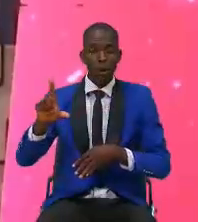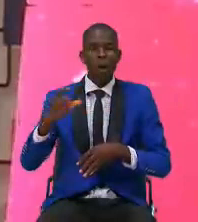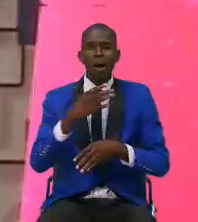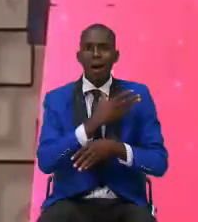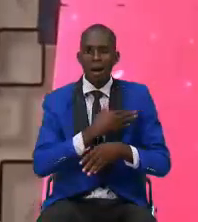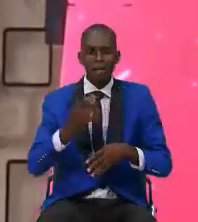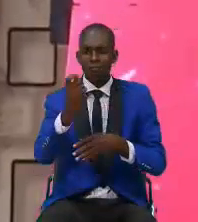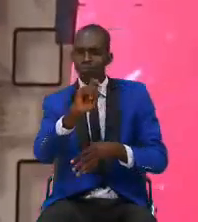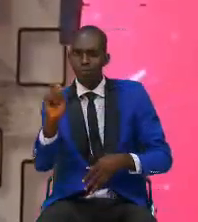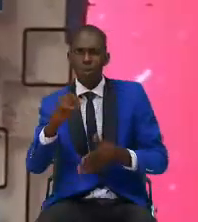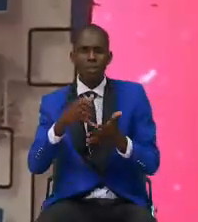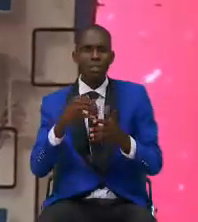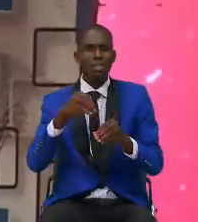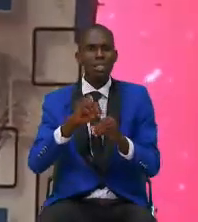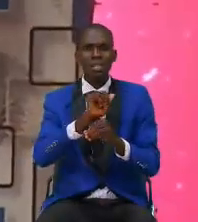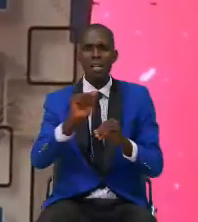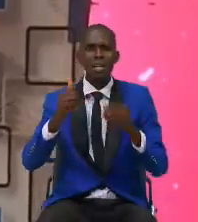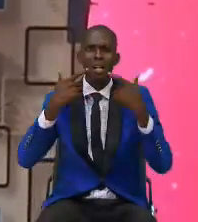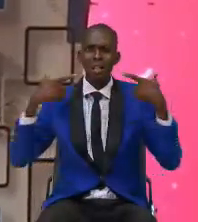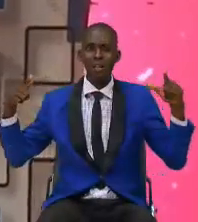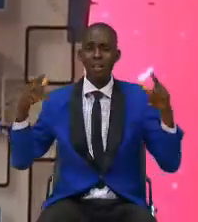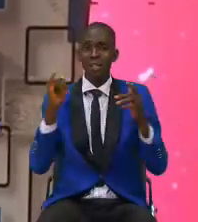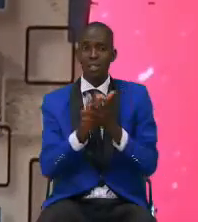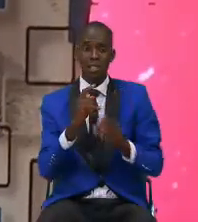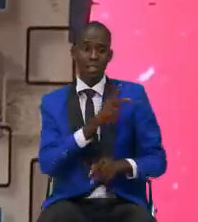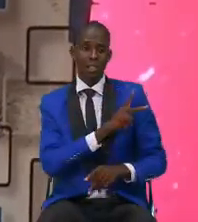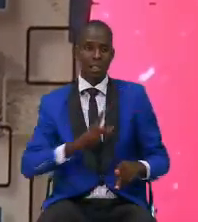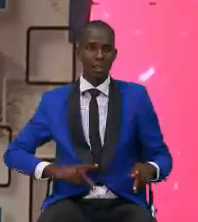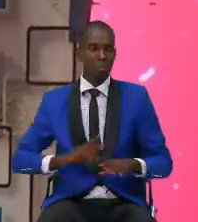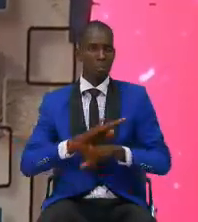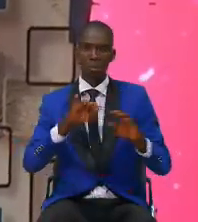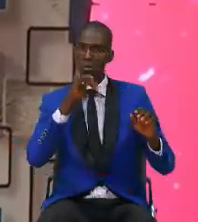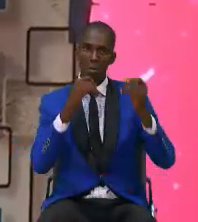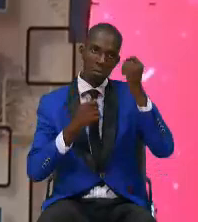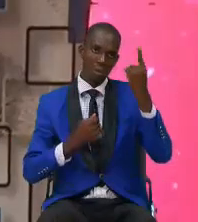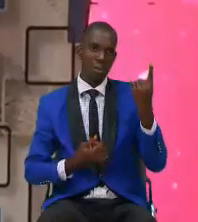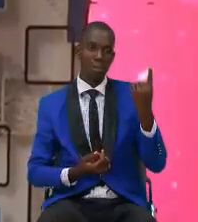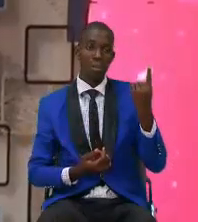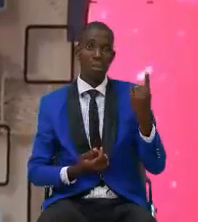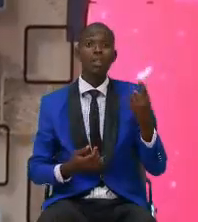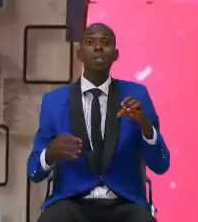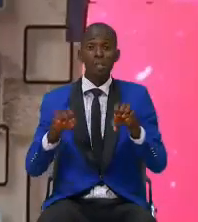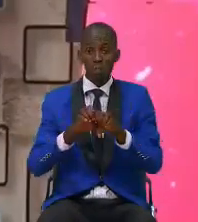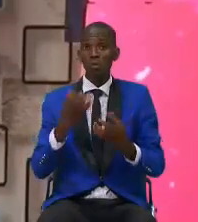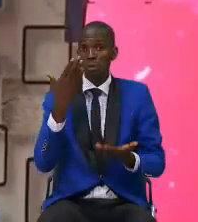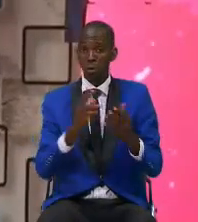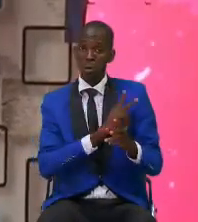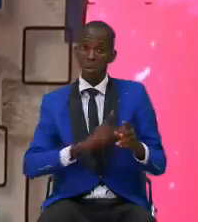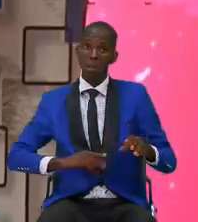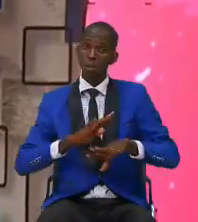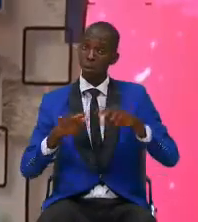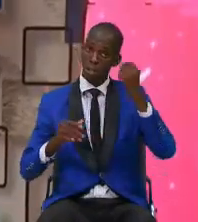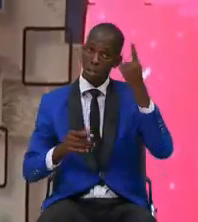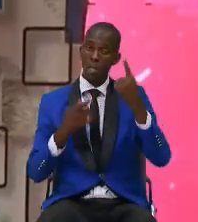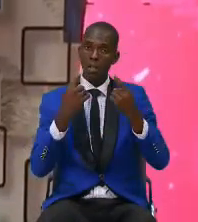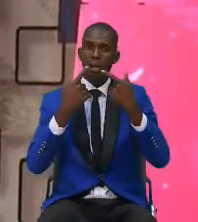a language that Belshazzar did not understand. Even though he didn't understand the